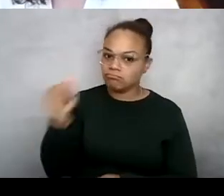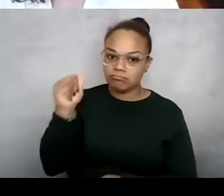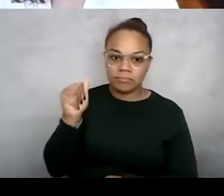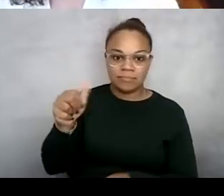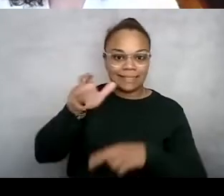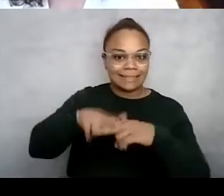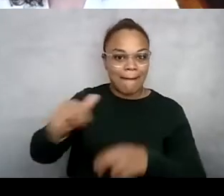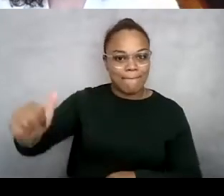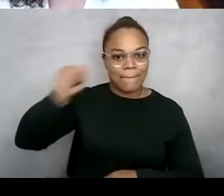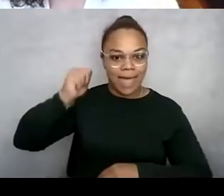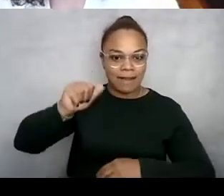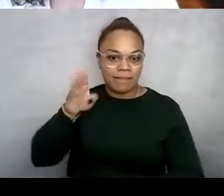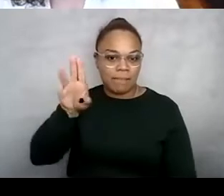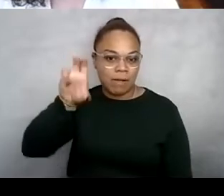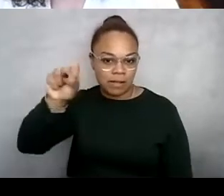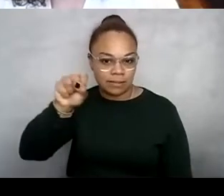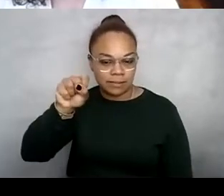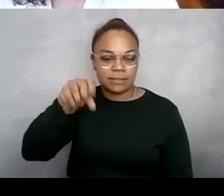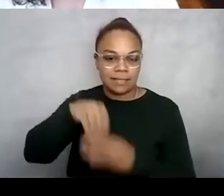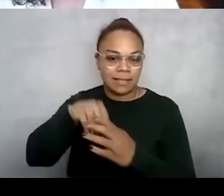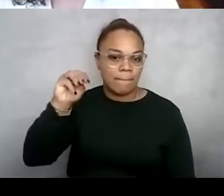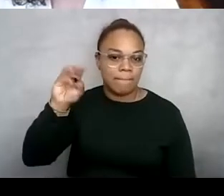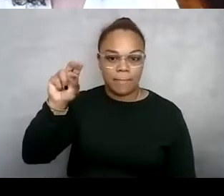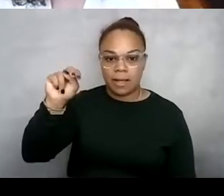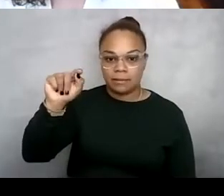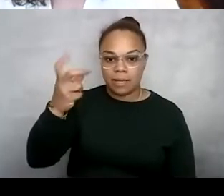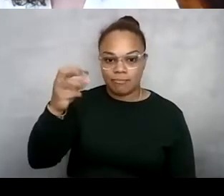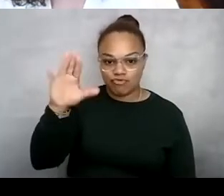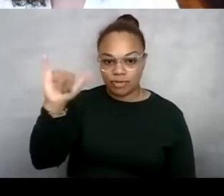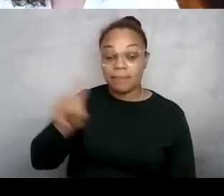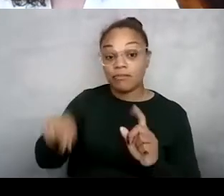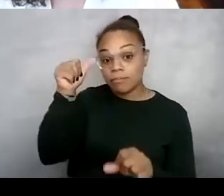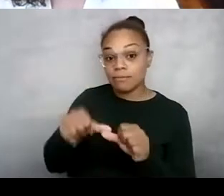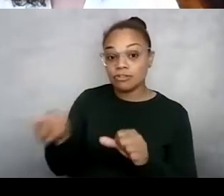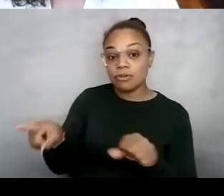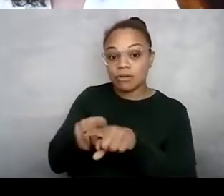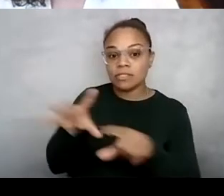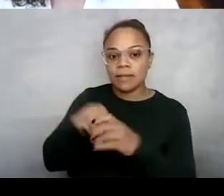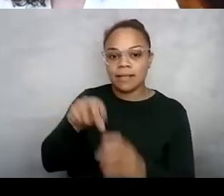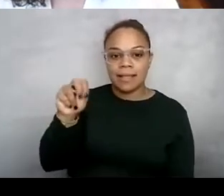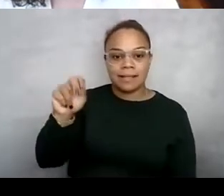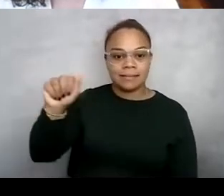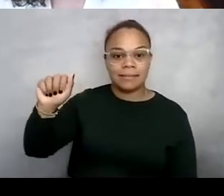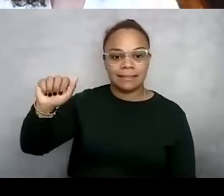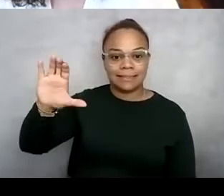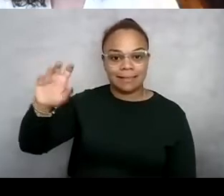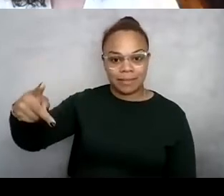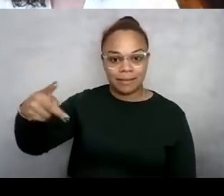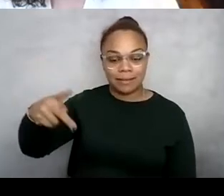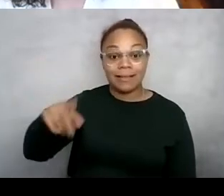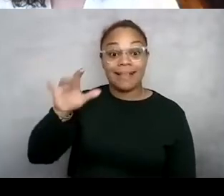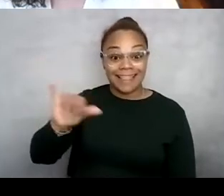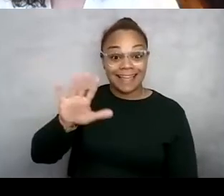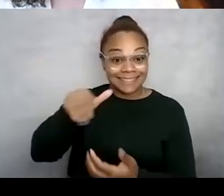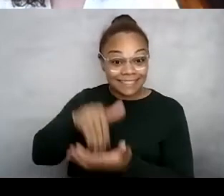Montgomery. But Rosa Parks was a member of the NAACP. The Highlander Center is kind of like, what is Woodhull? They intentionally wanted to